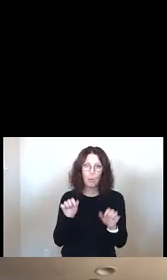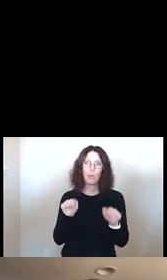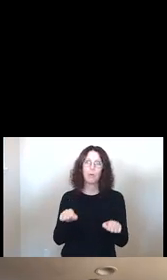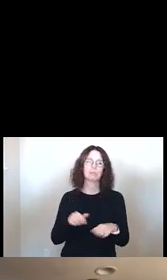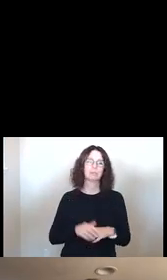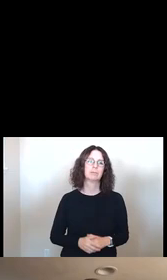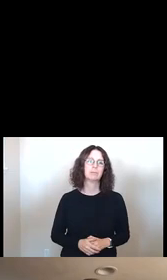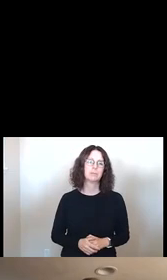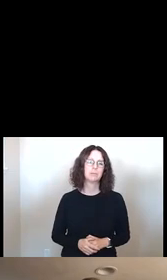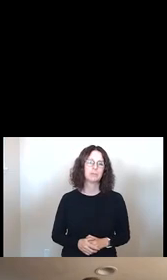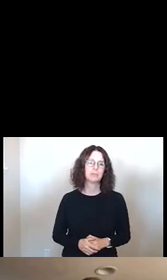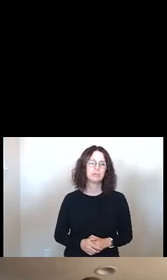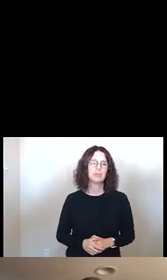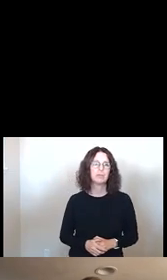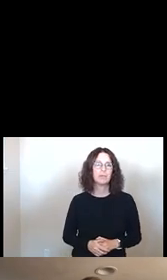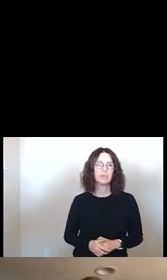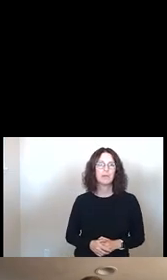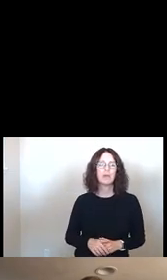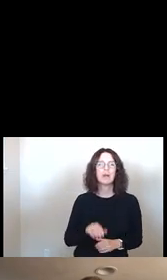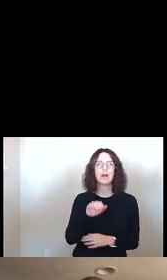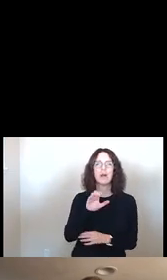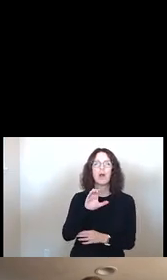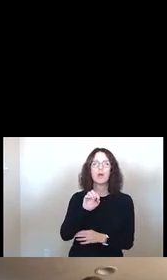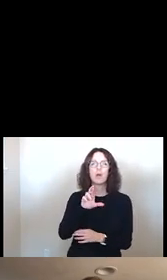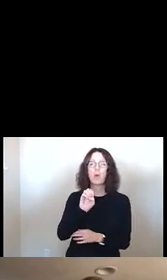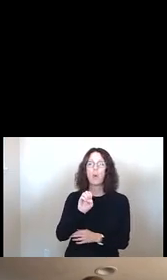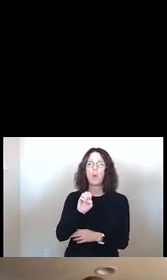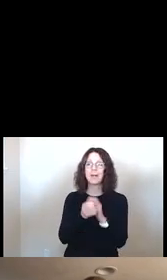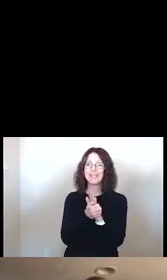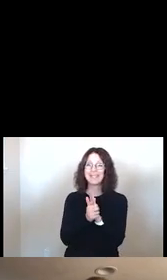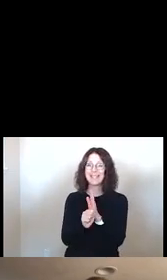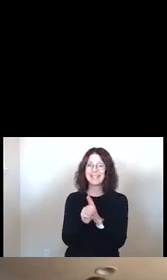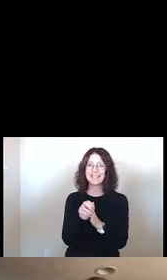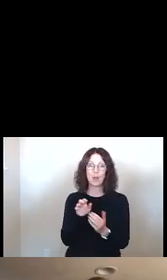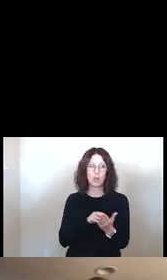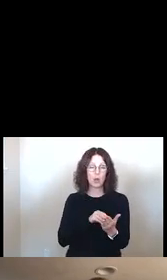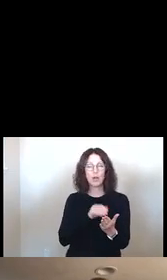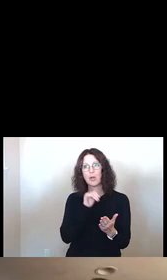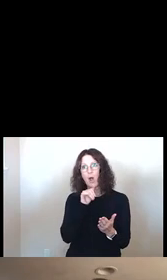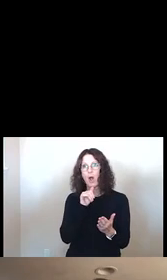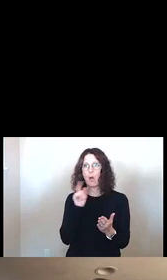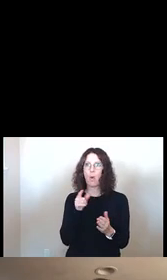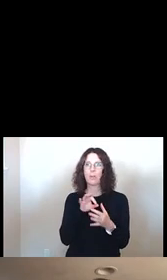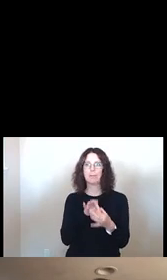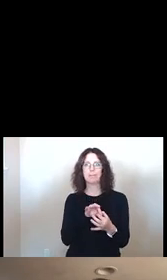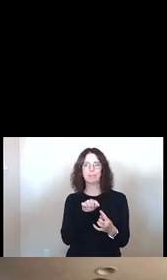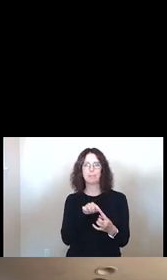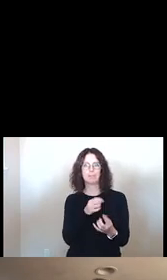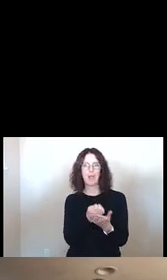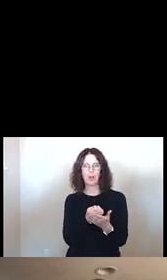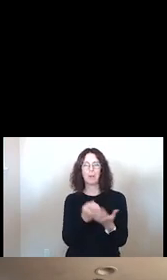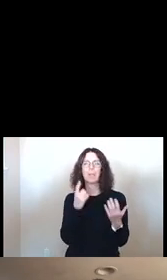So core skills learned slides is not super specific to economics. I think many of the